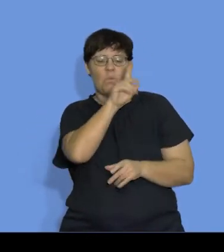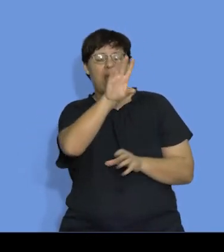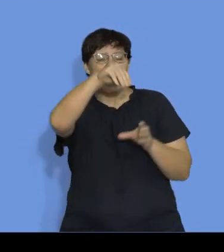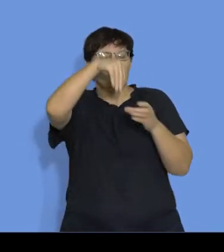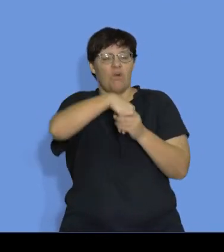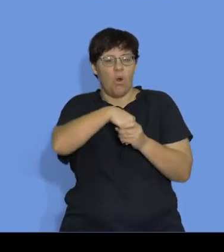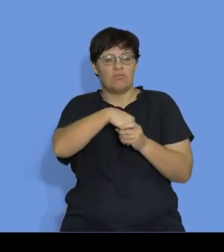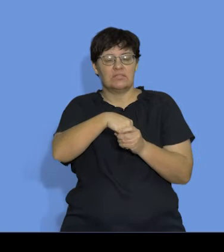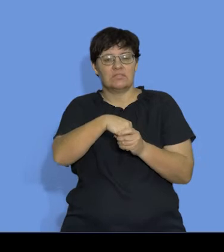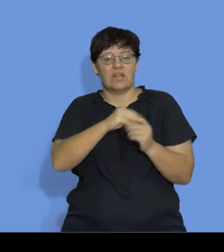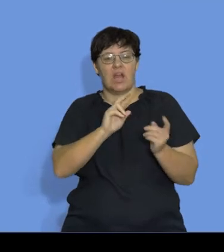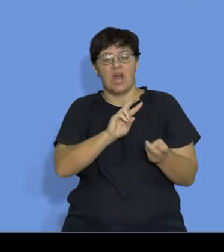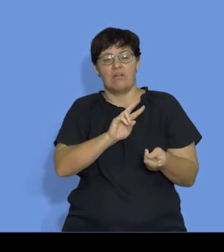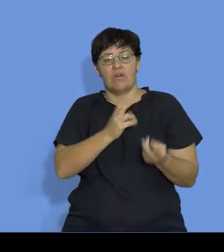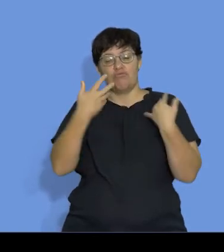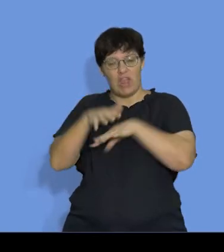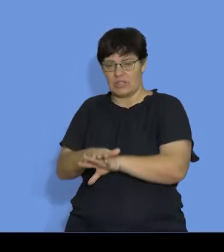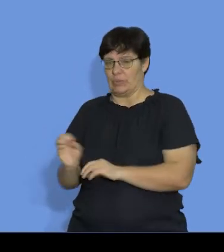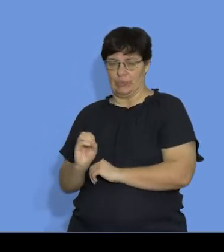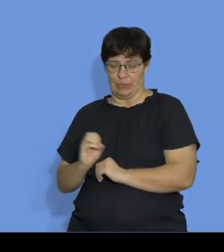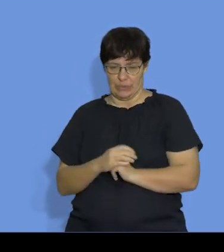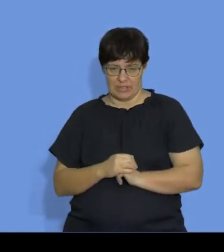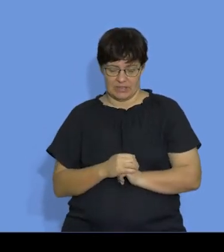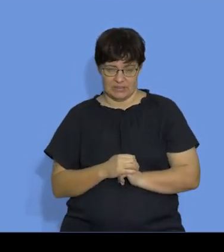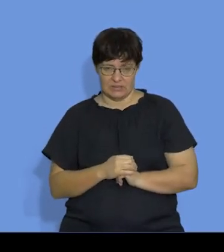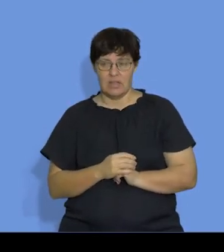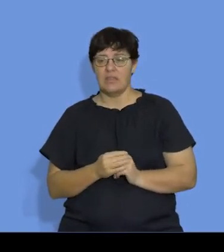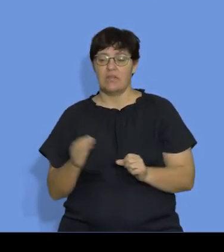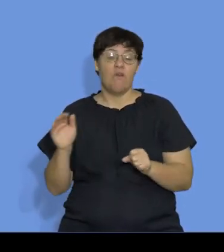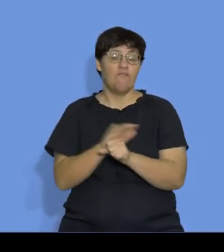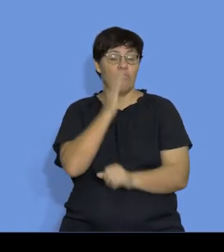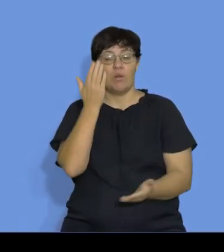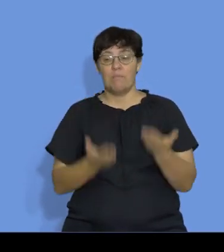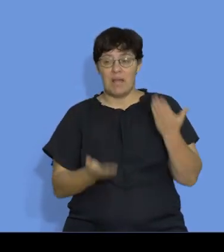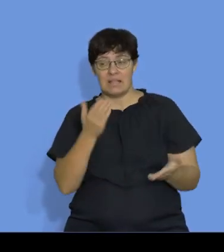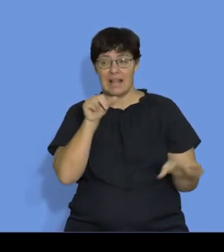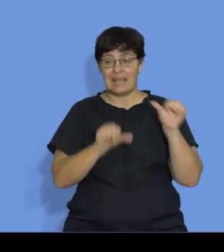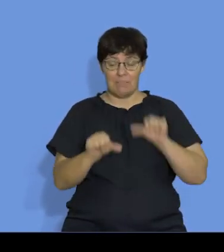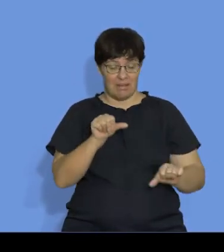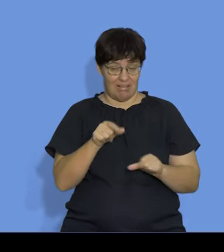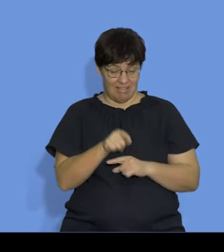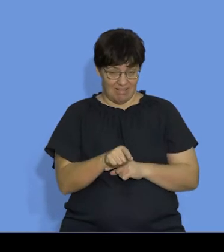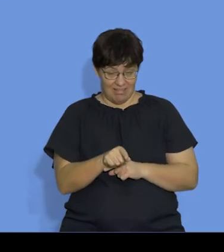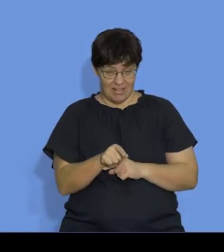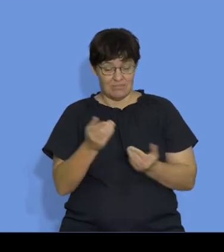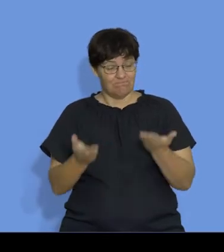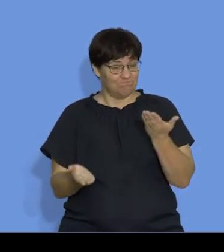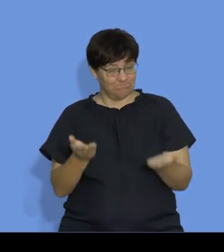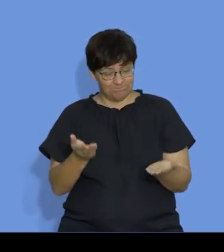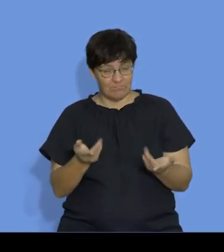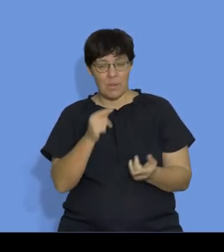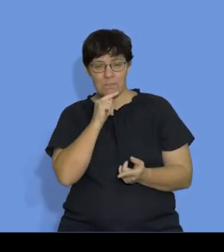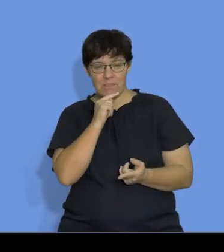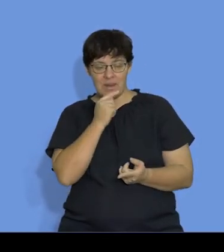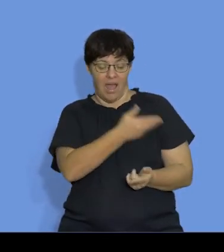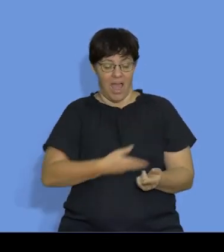reaction for that matter, okay? And then a full balanced chemical equation is a combination of the two